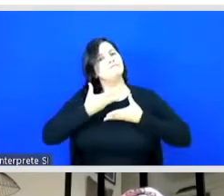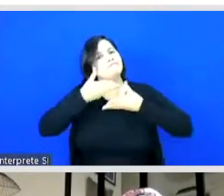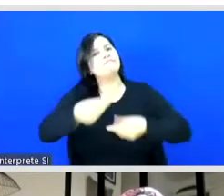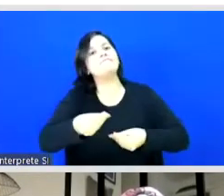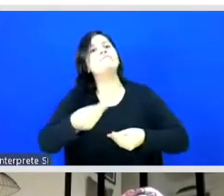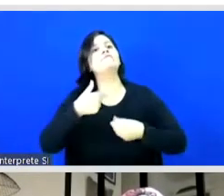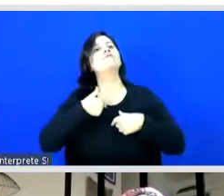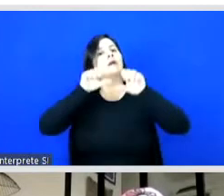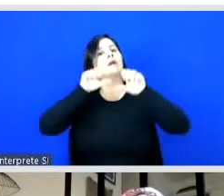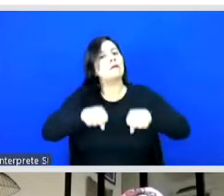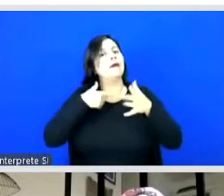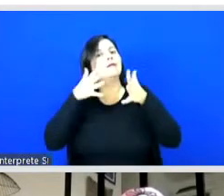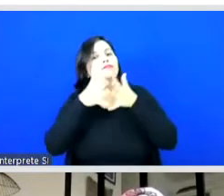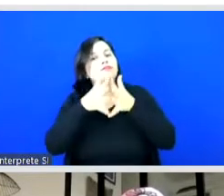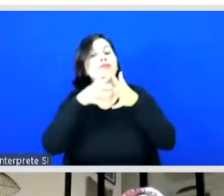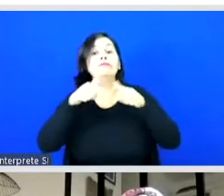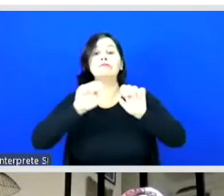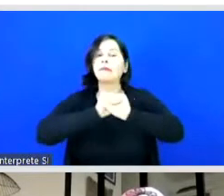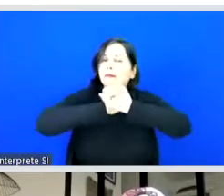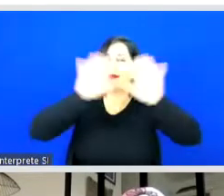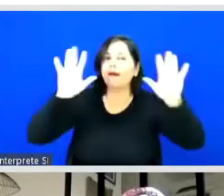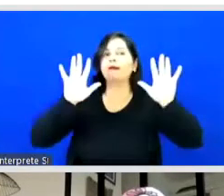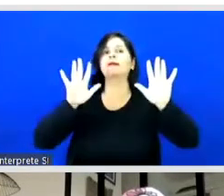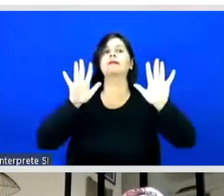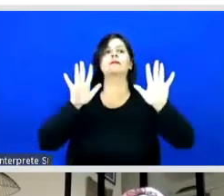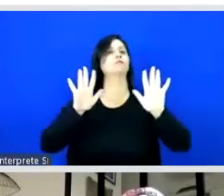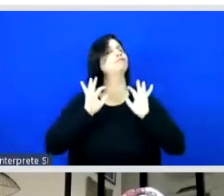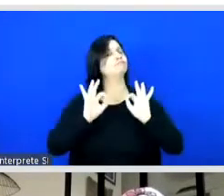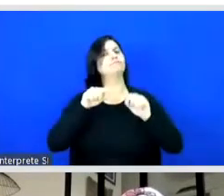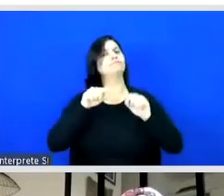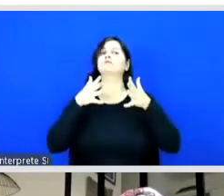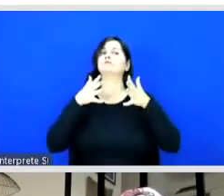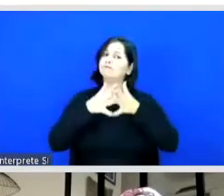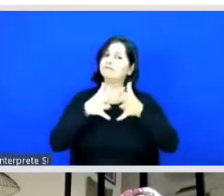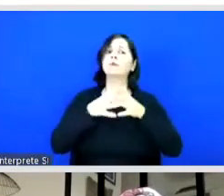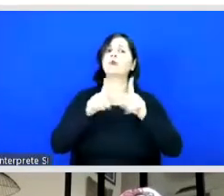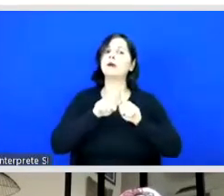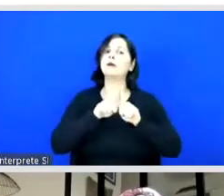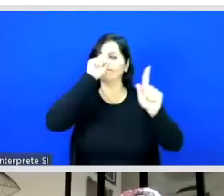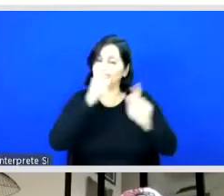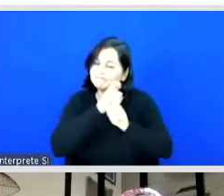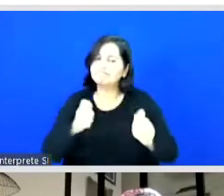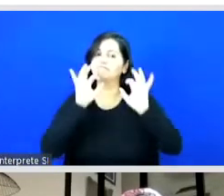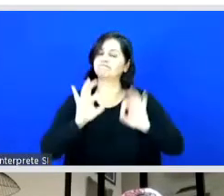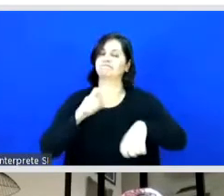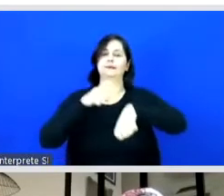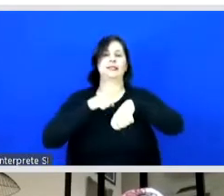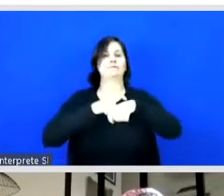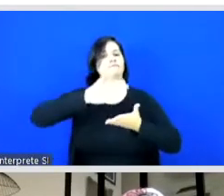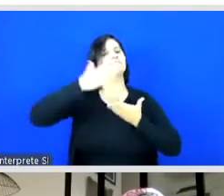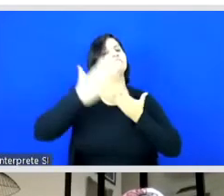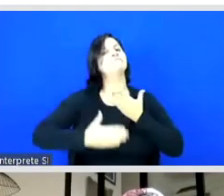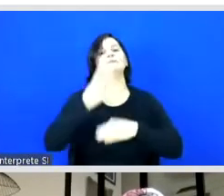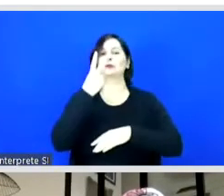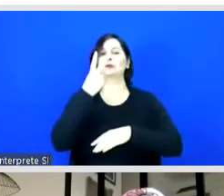panelist, it's Miss Lucy Mulenke. We would like to also hear from you. You have been an activist for